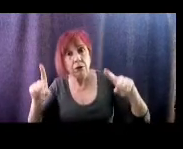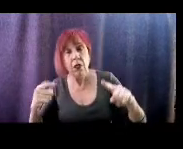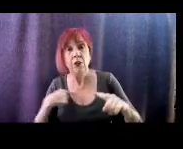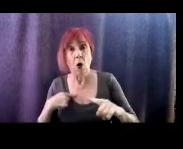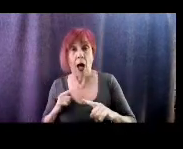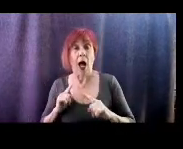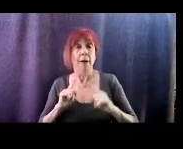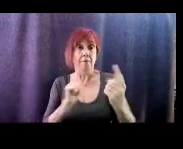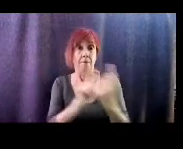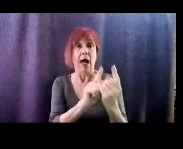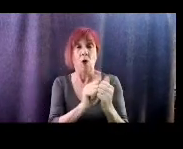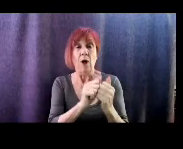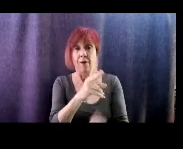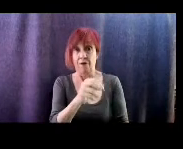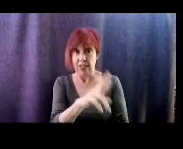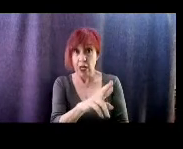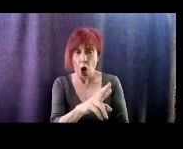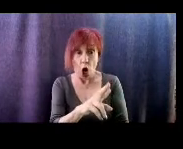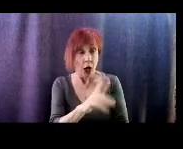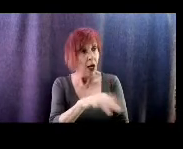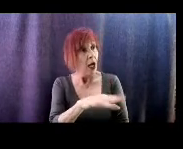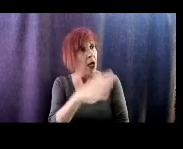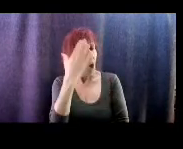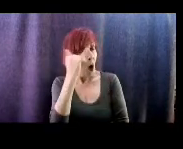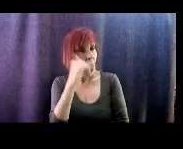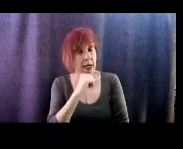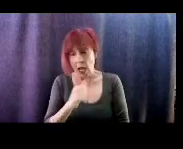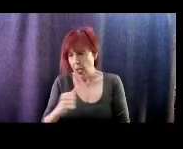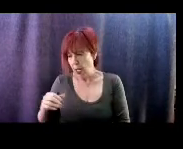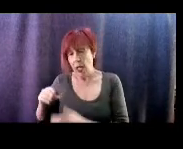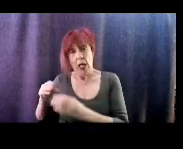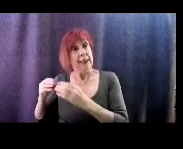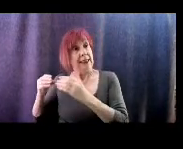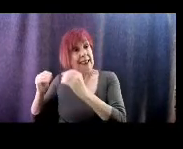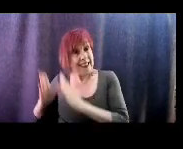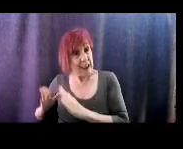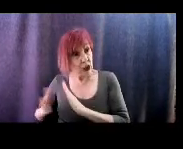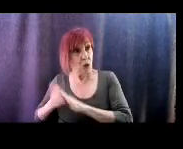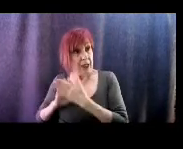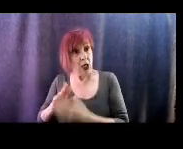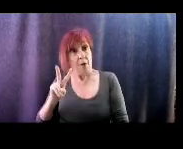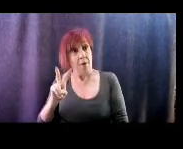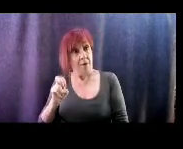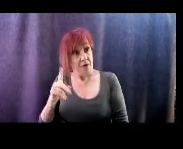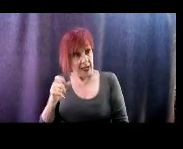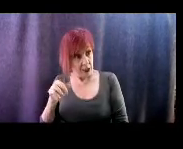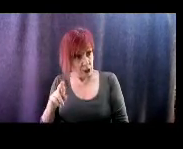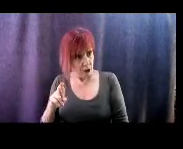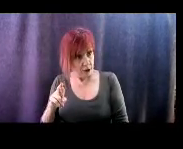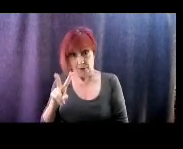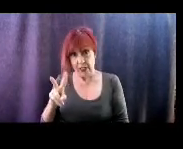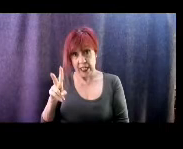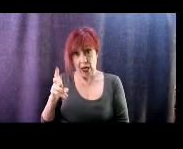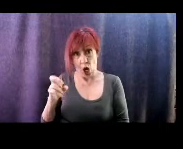with the idea, why couldn't a teacher just become a VR vendor? So we